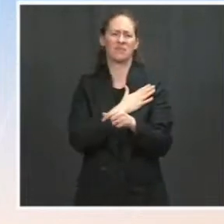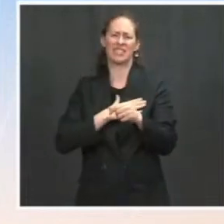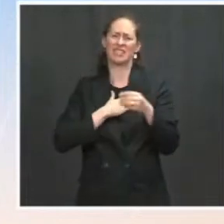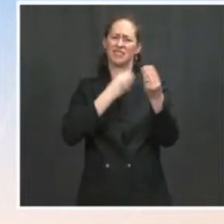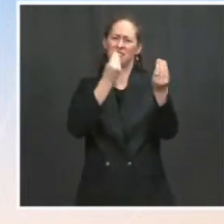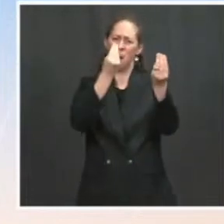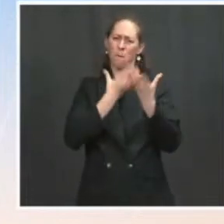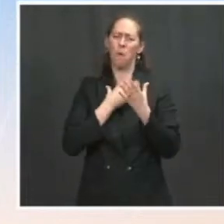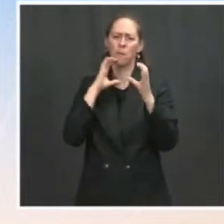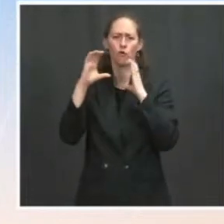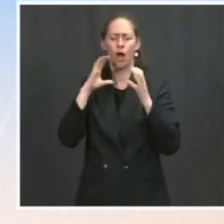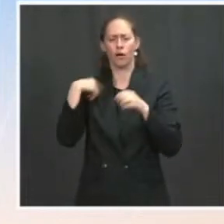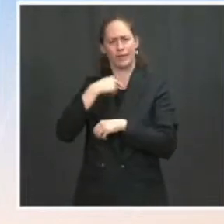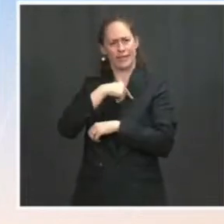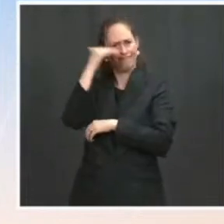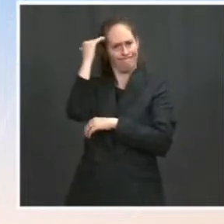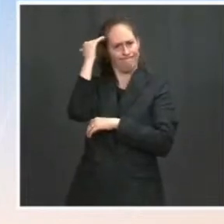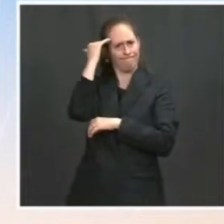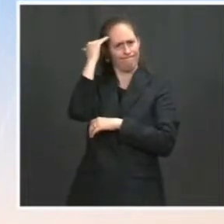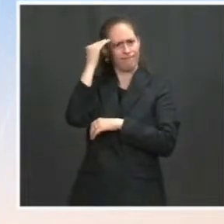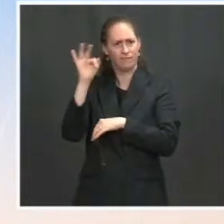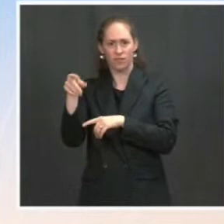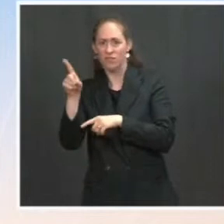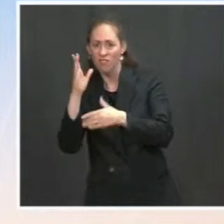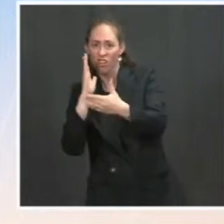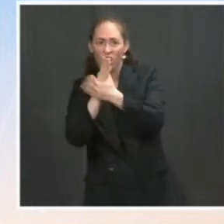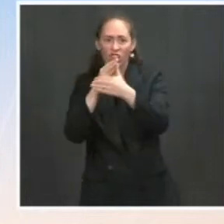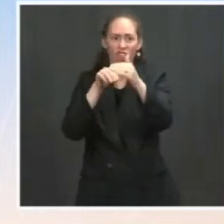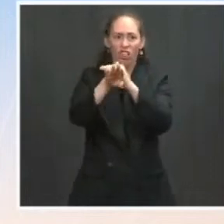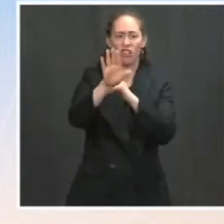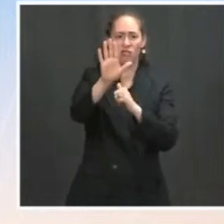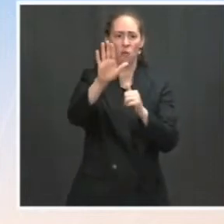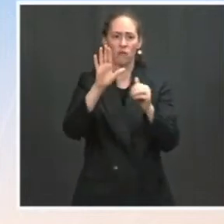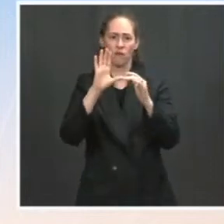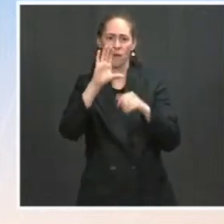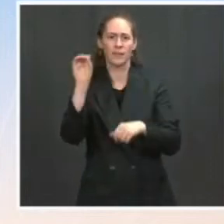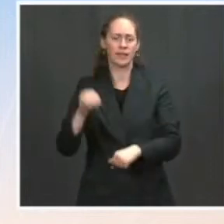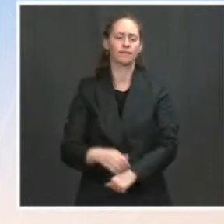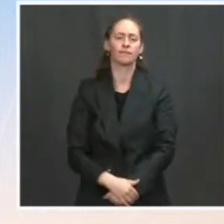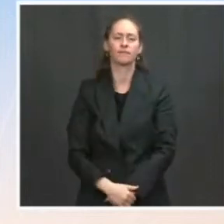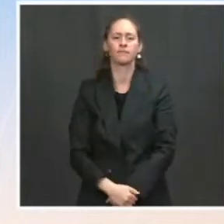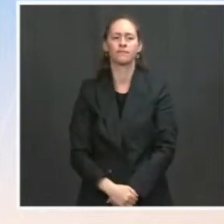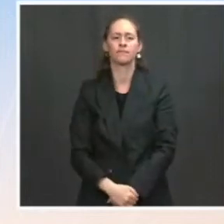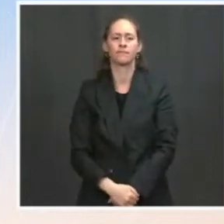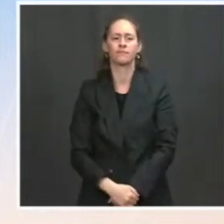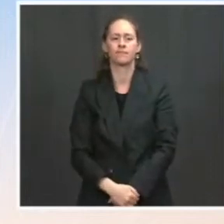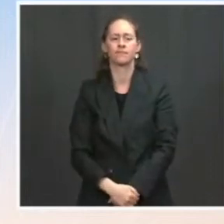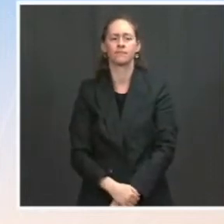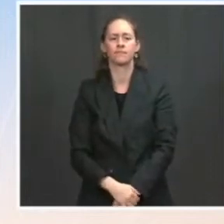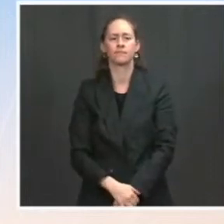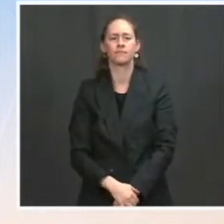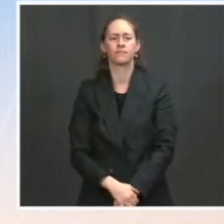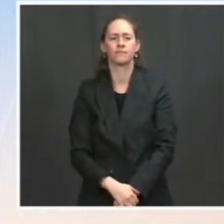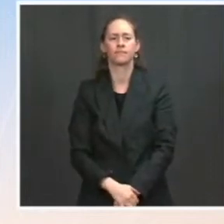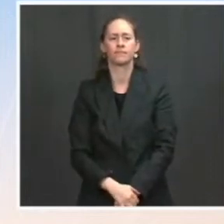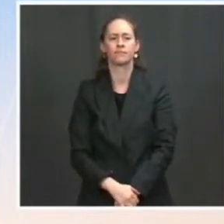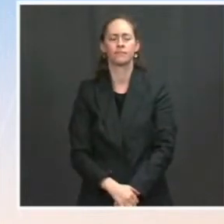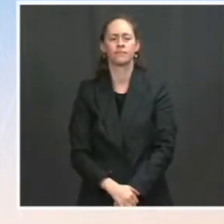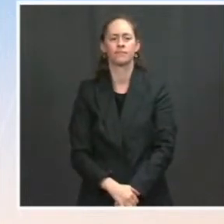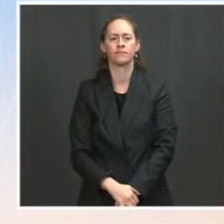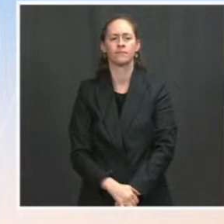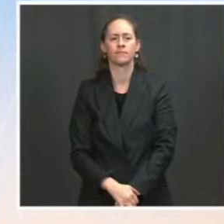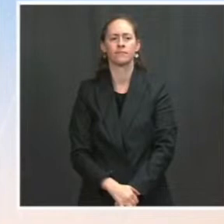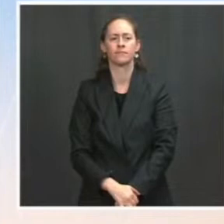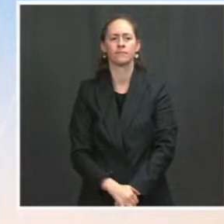Energy, Transportation, and DHS, and others will be sharing further indicators of compromise with the Sector Information Sharing and